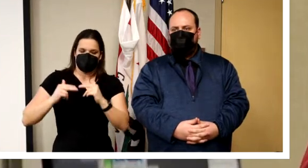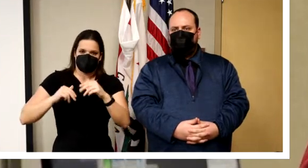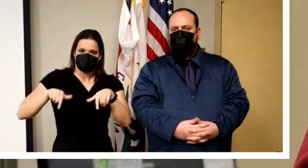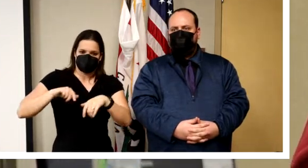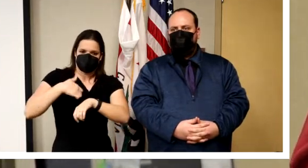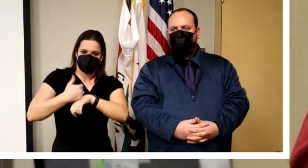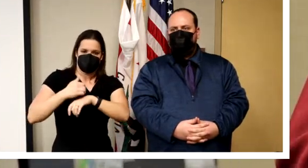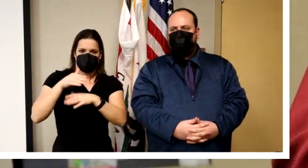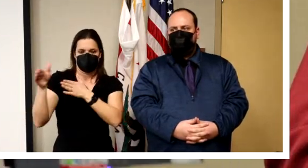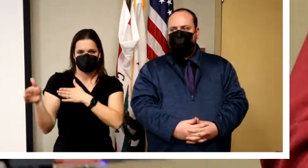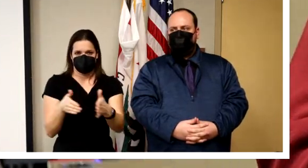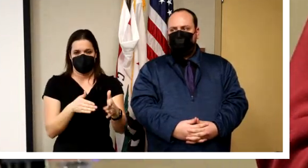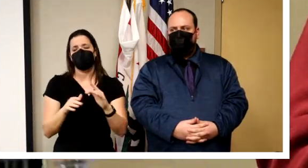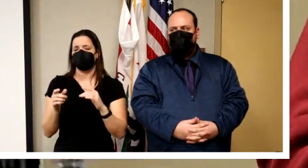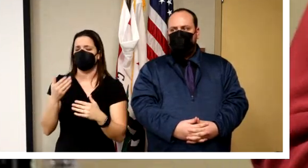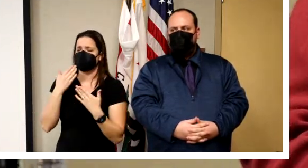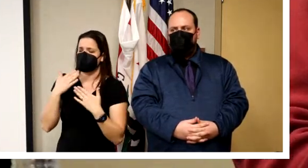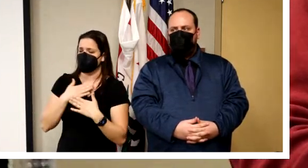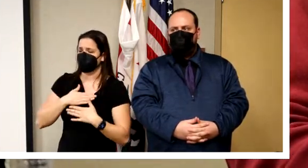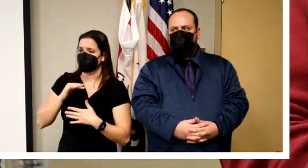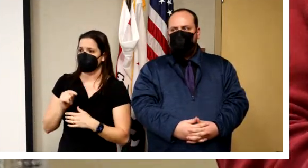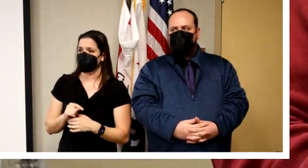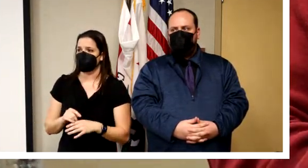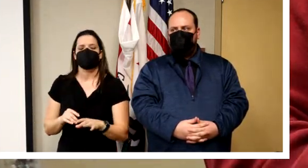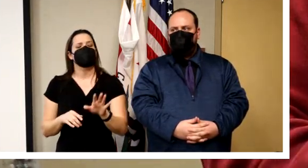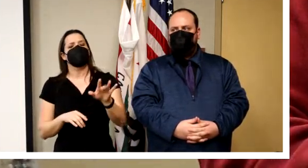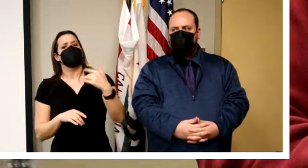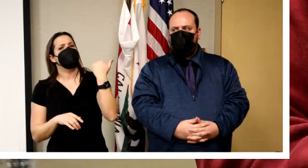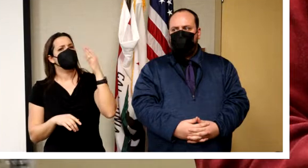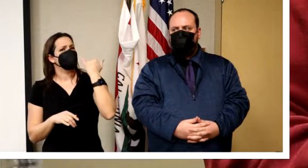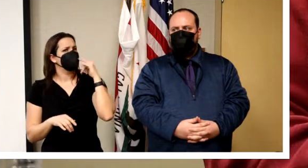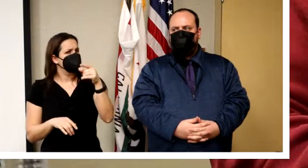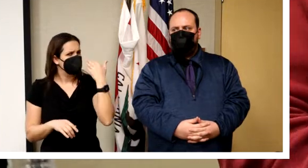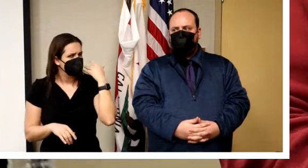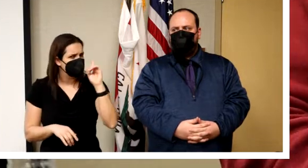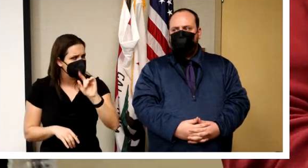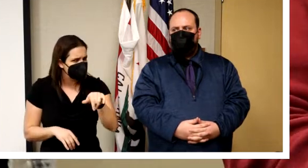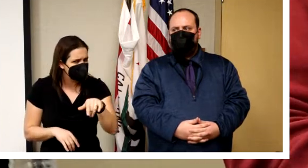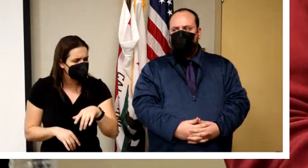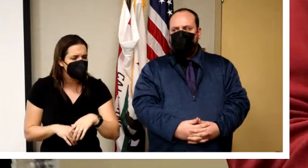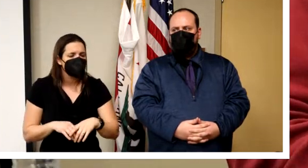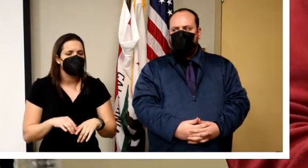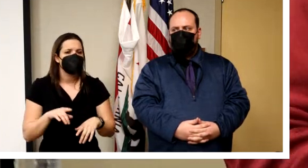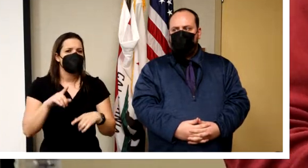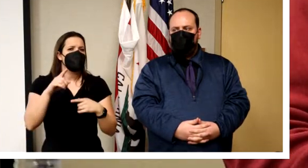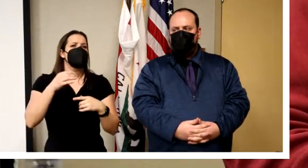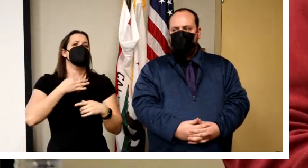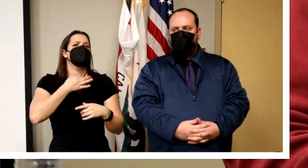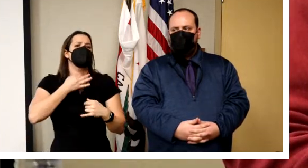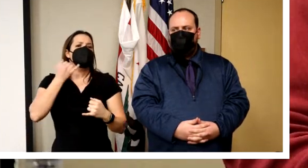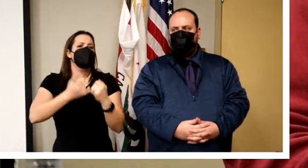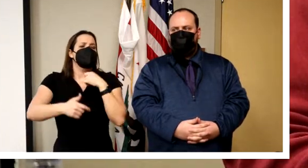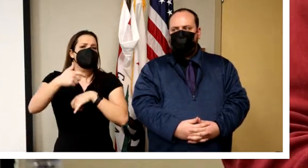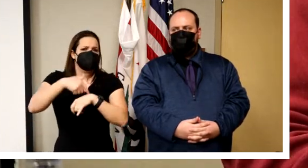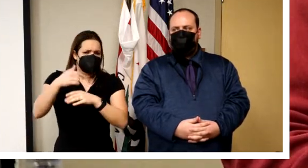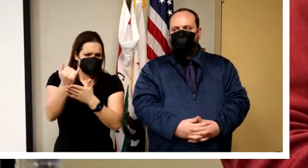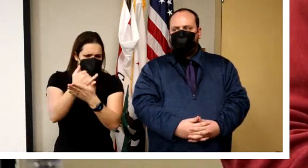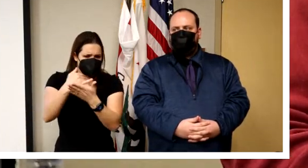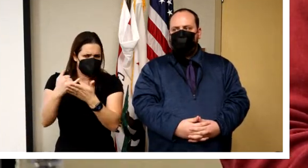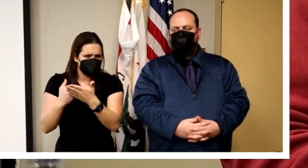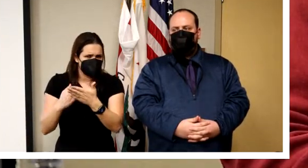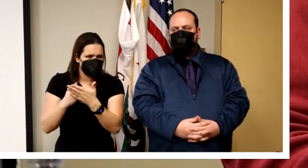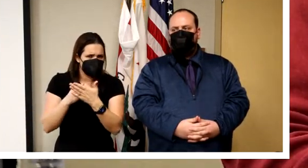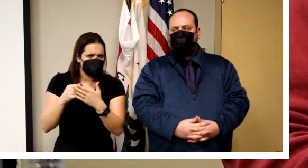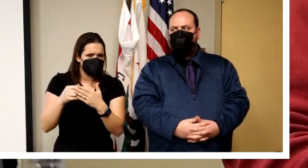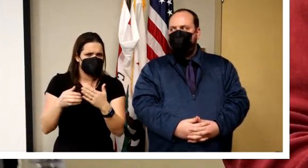Yes, ma'am. I don't know if you would know the answer, but I'm curious when the last time these lines were